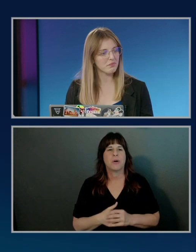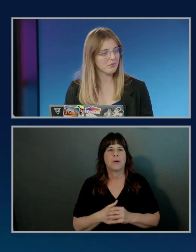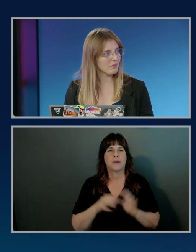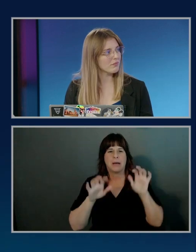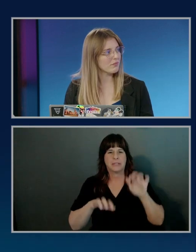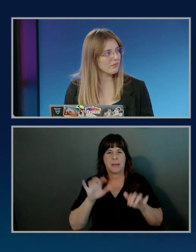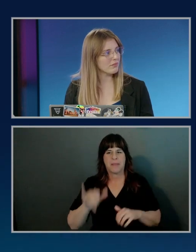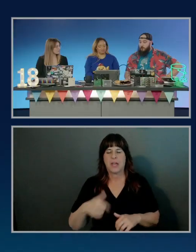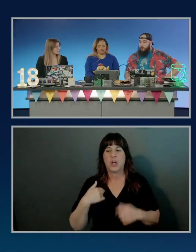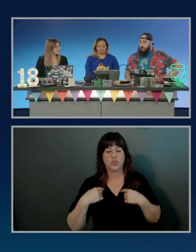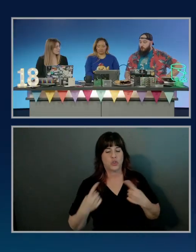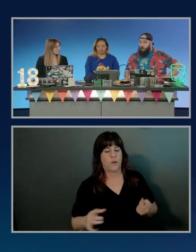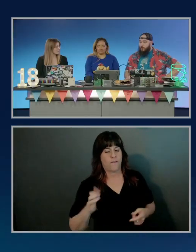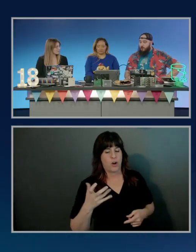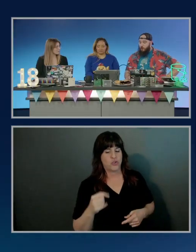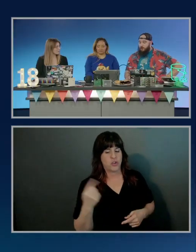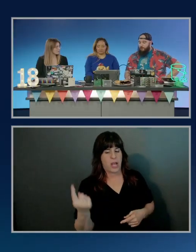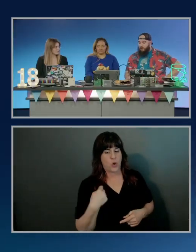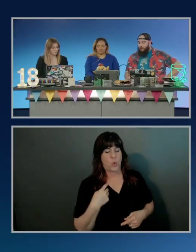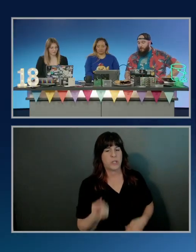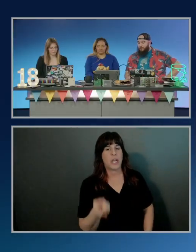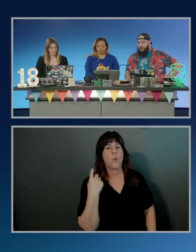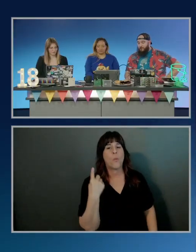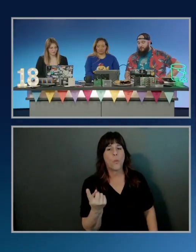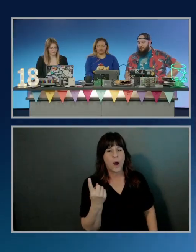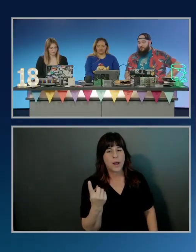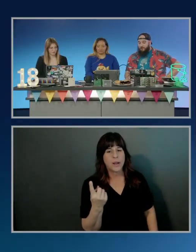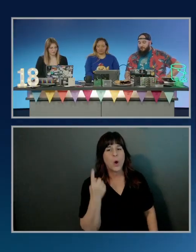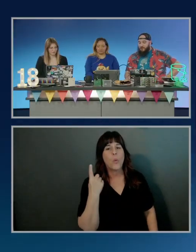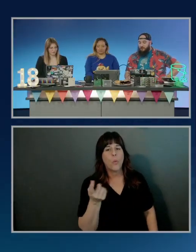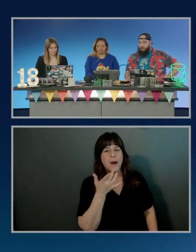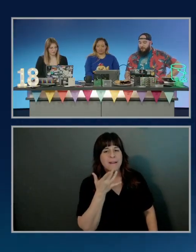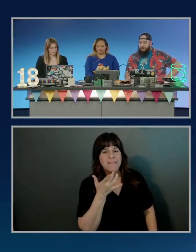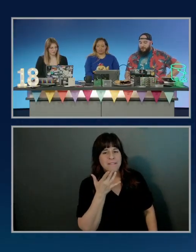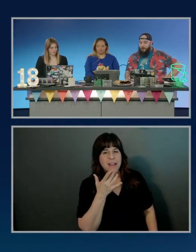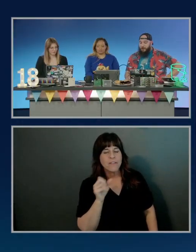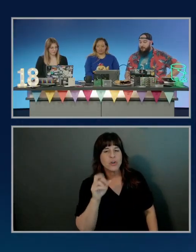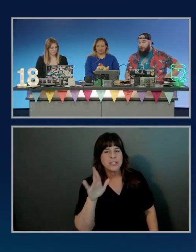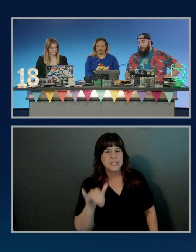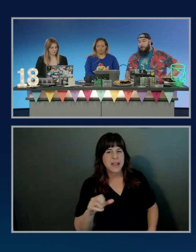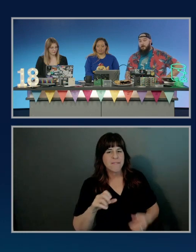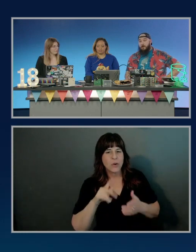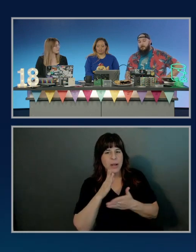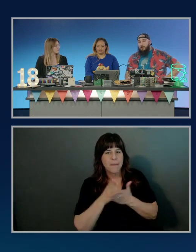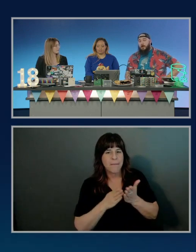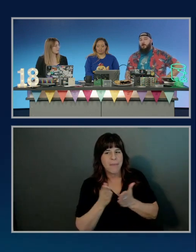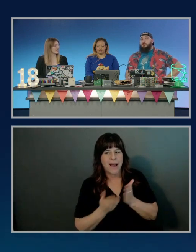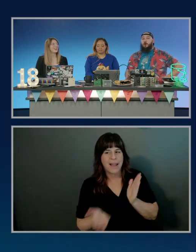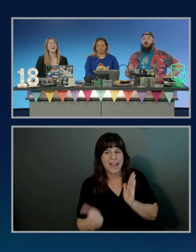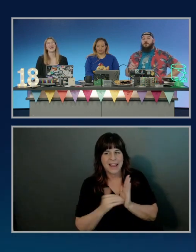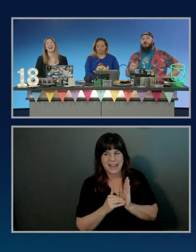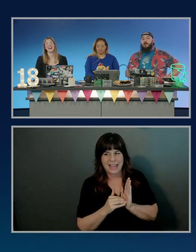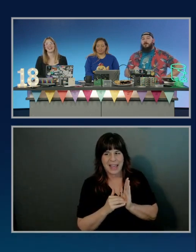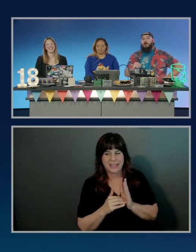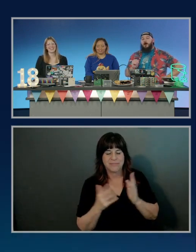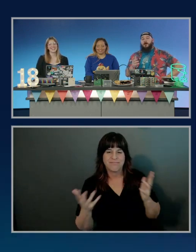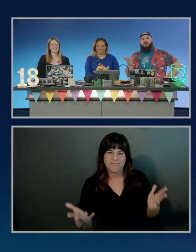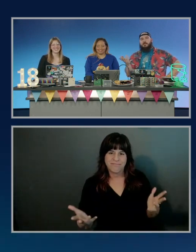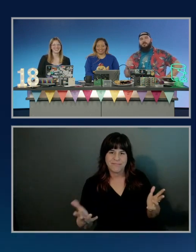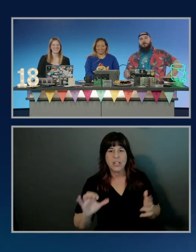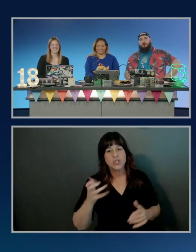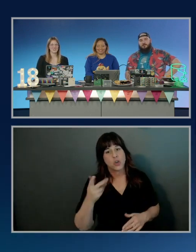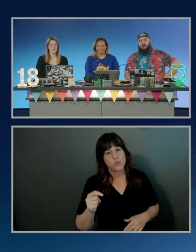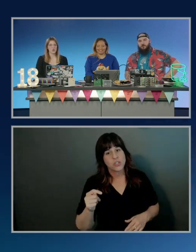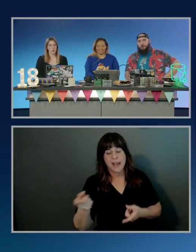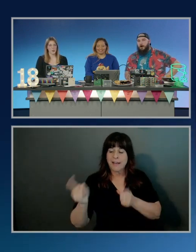So far, chat has only one in favor of savory pies and a pint of Guinness. So chat, give